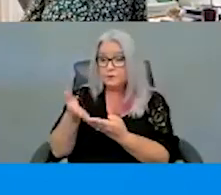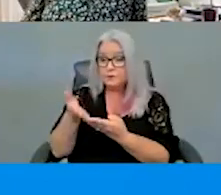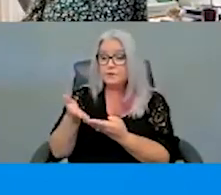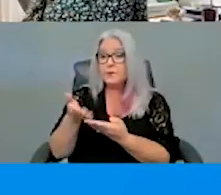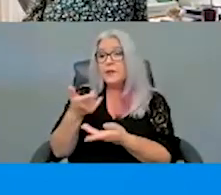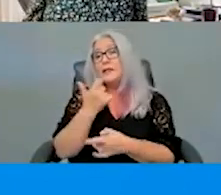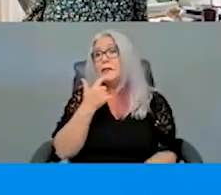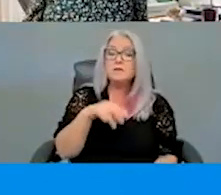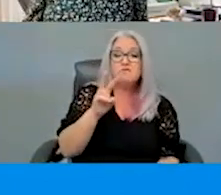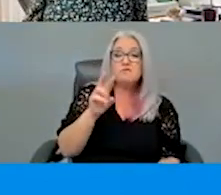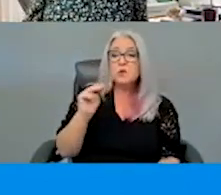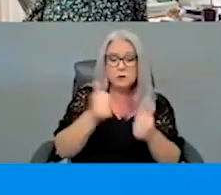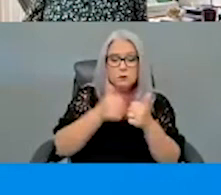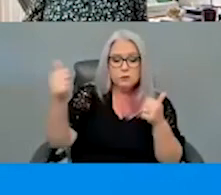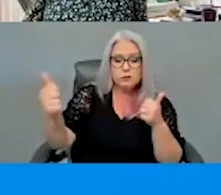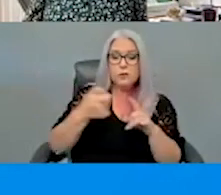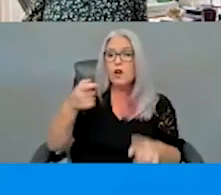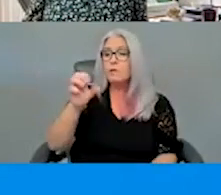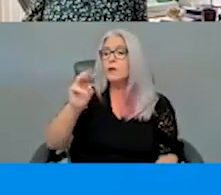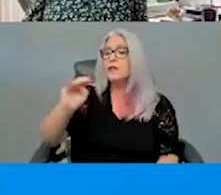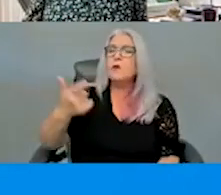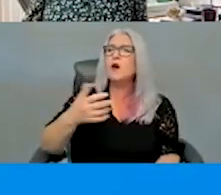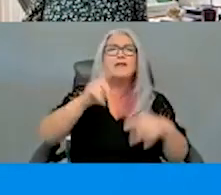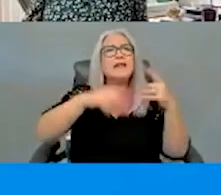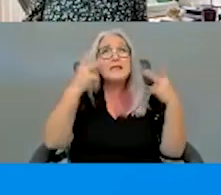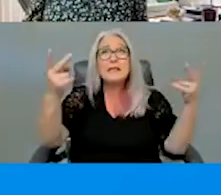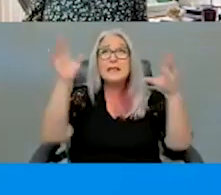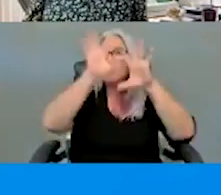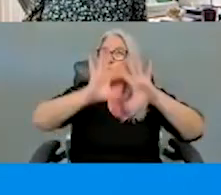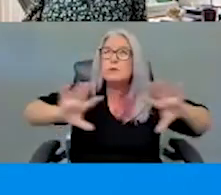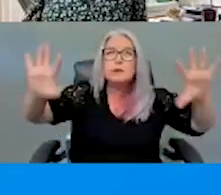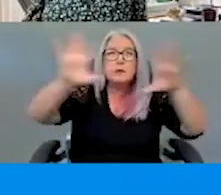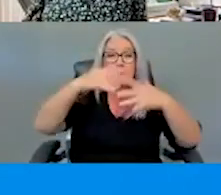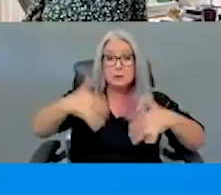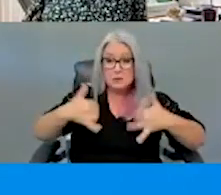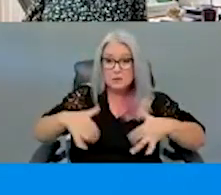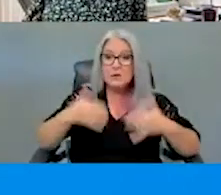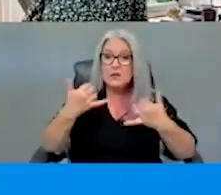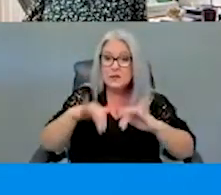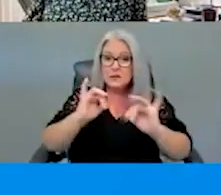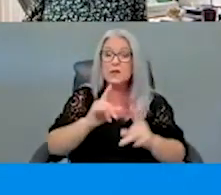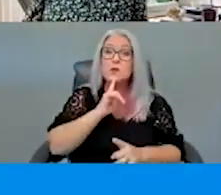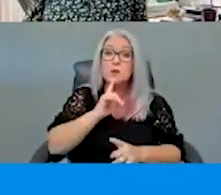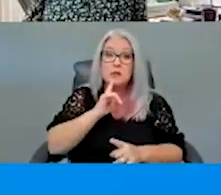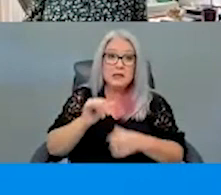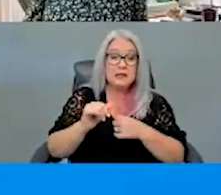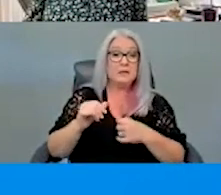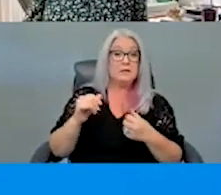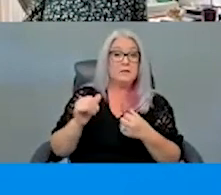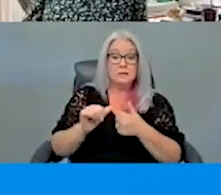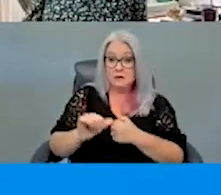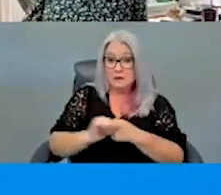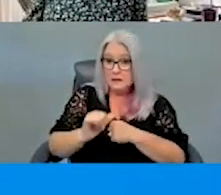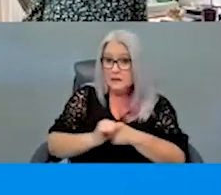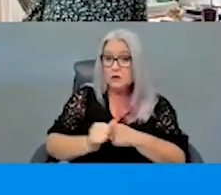factory and we can't see it in the air anymore, but it's just as toxic. This image is also important to me